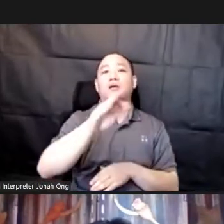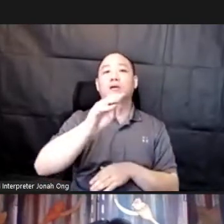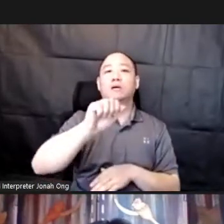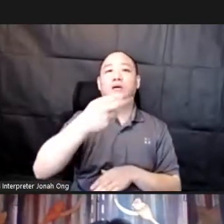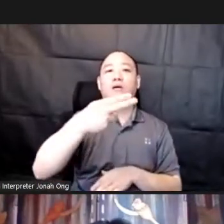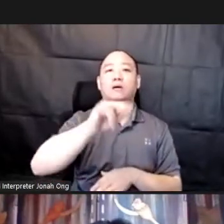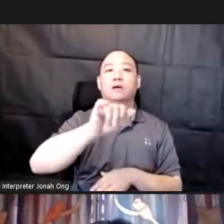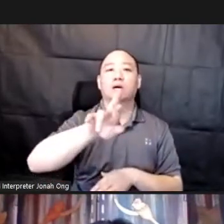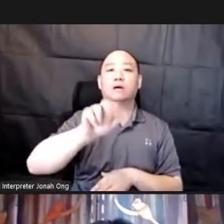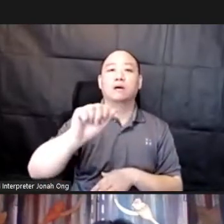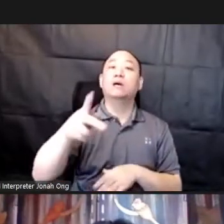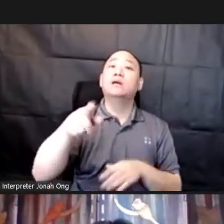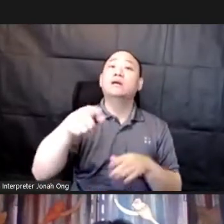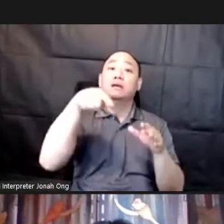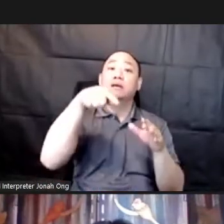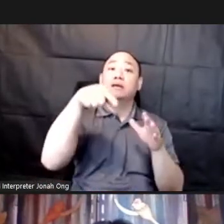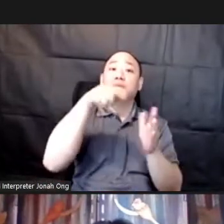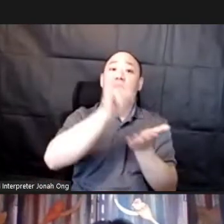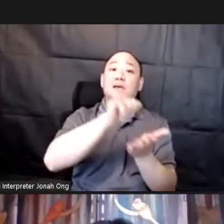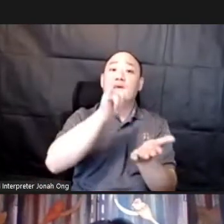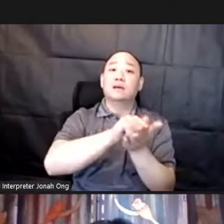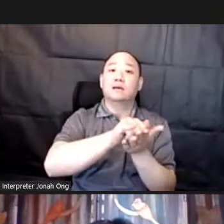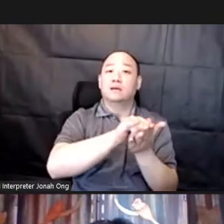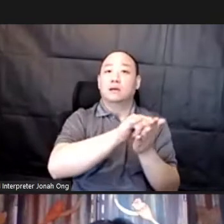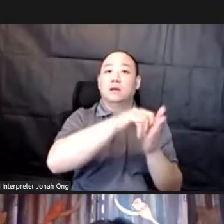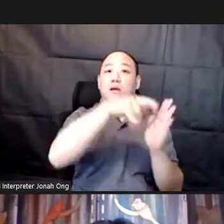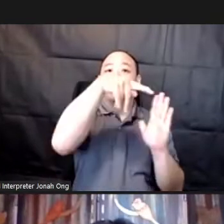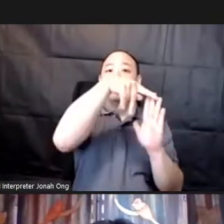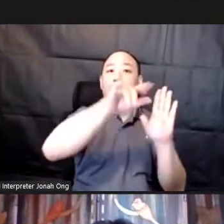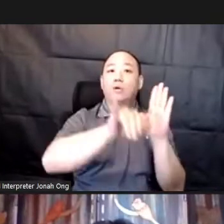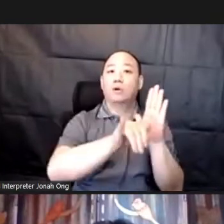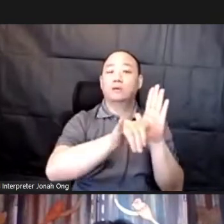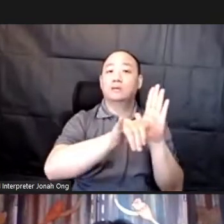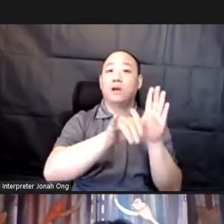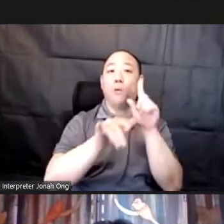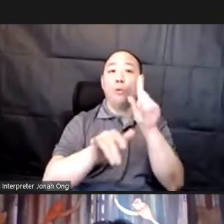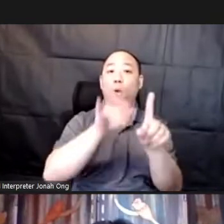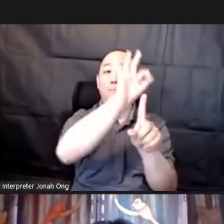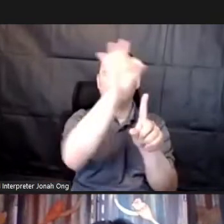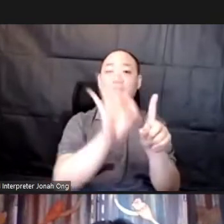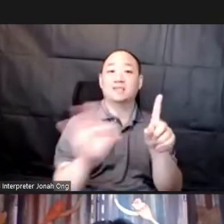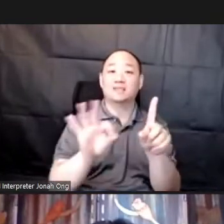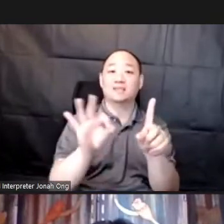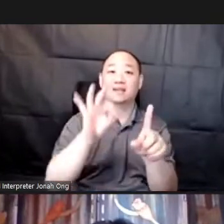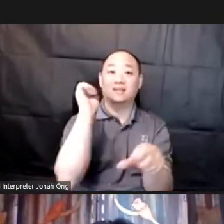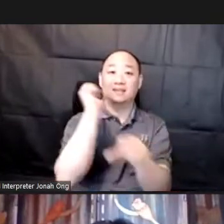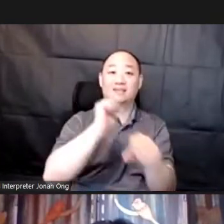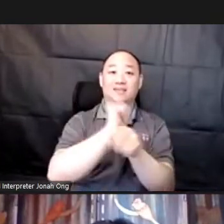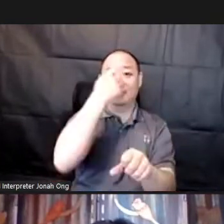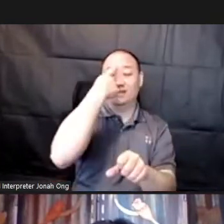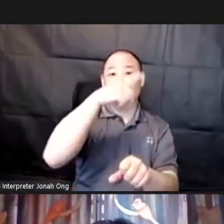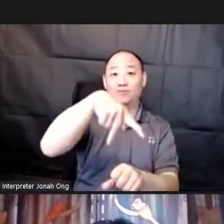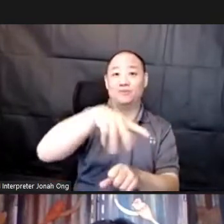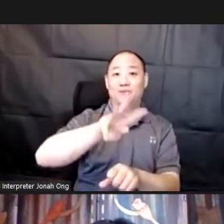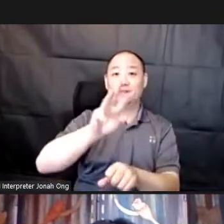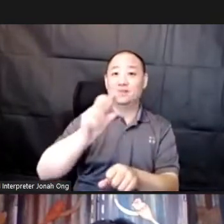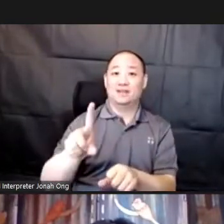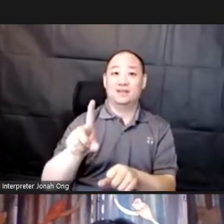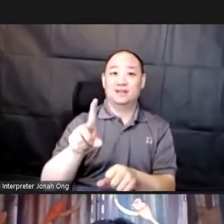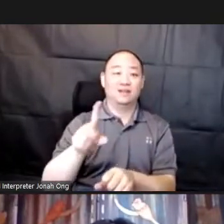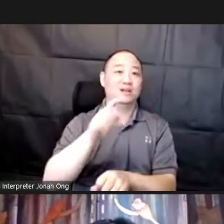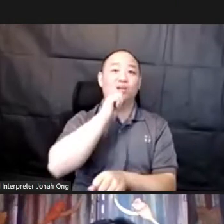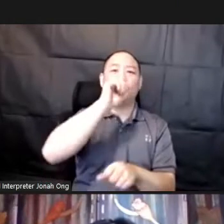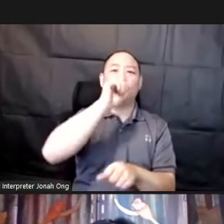1% policy, based on the research that I've done, basically there are not all of the government